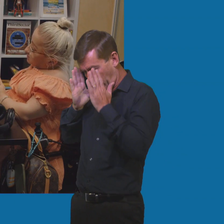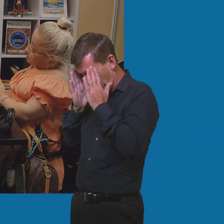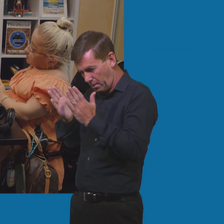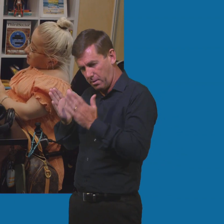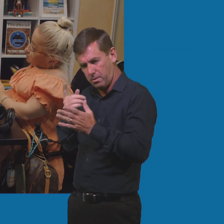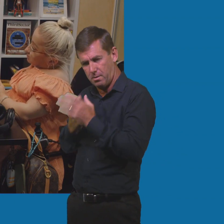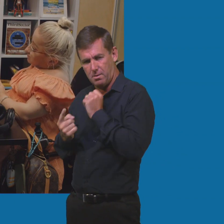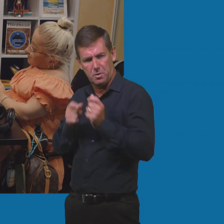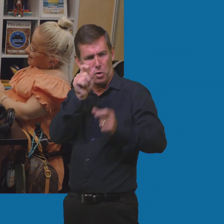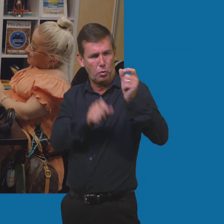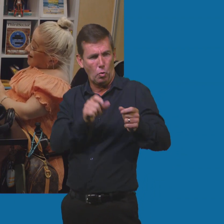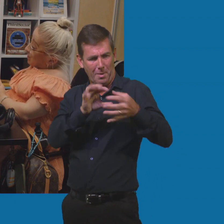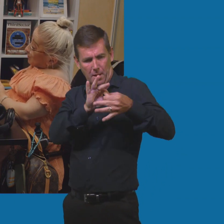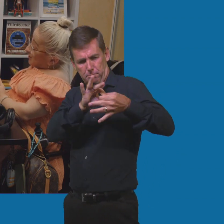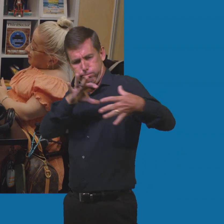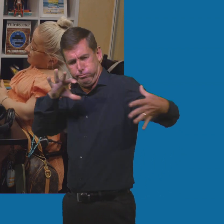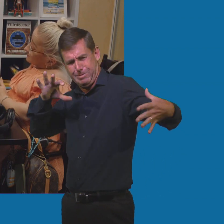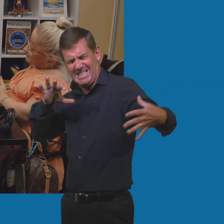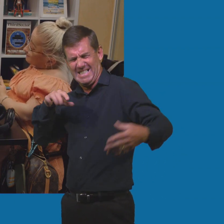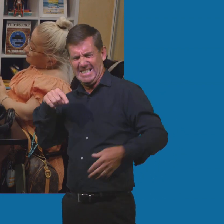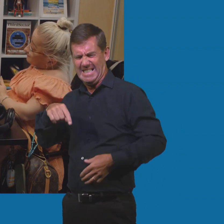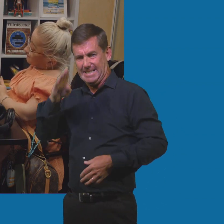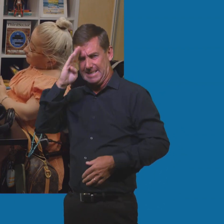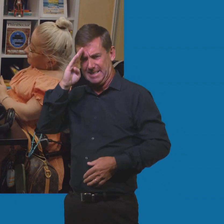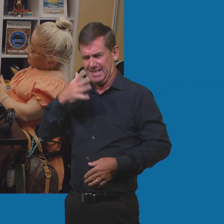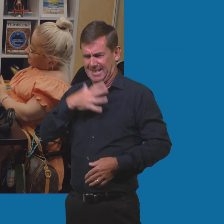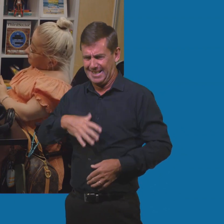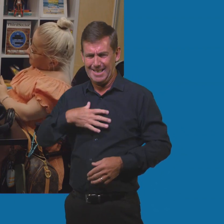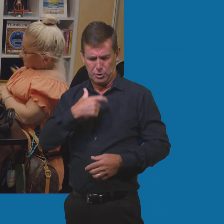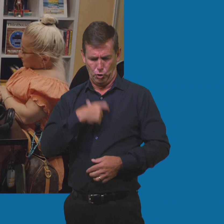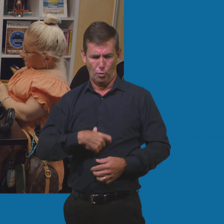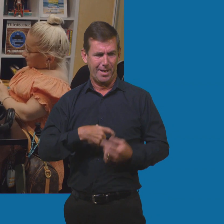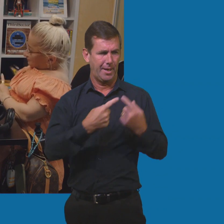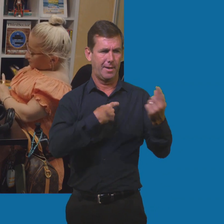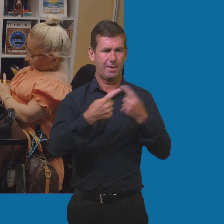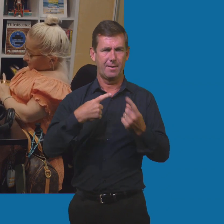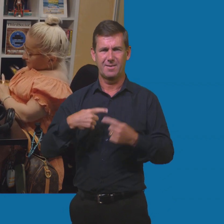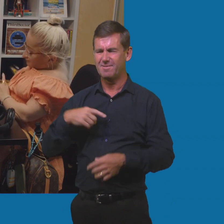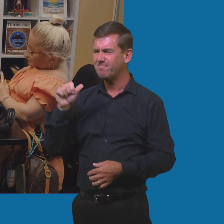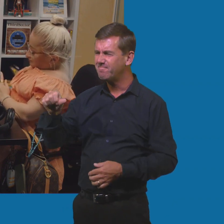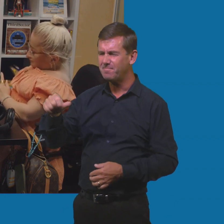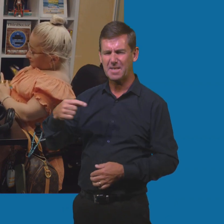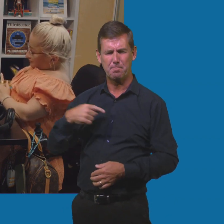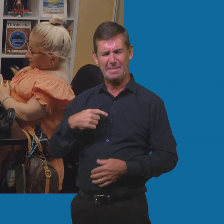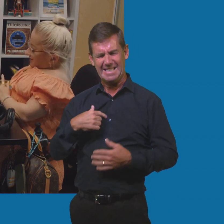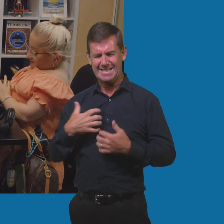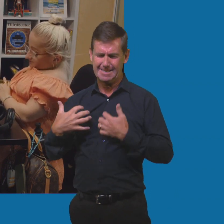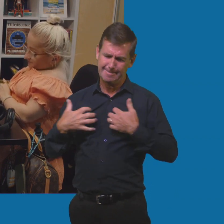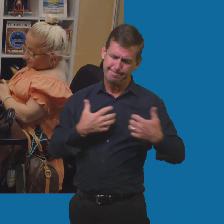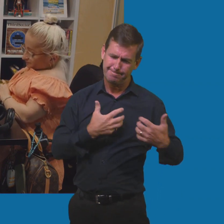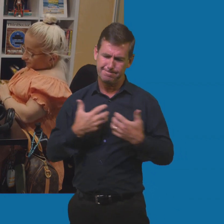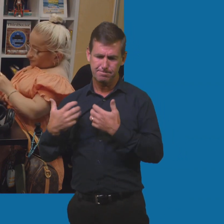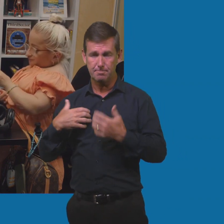need human interaction, no matter who we are. I know. I'm conflicted. But just to tell you a little bit about the report that I found.